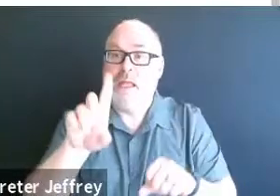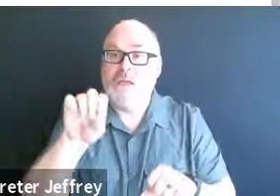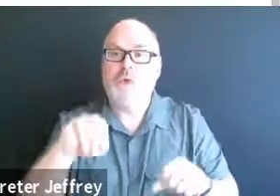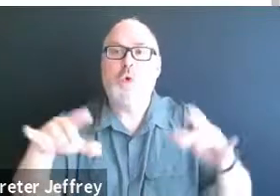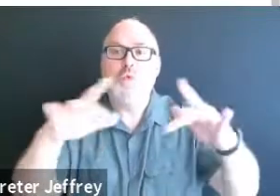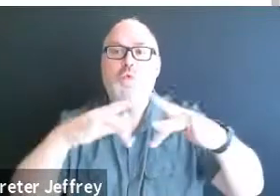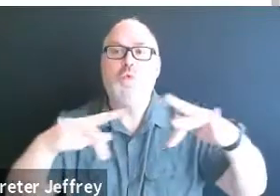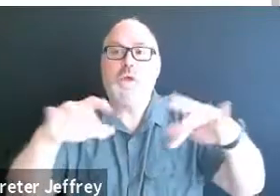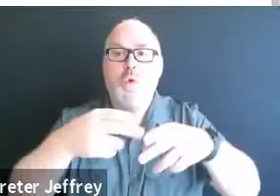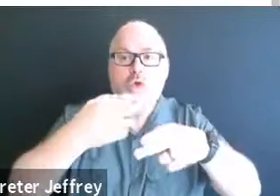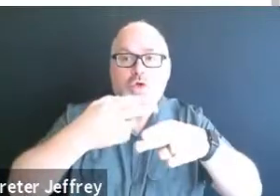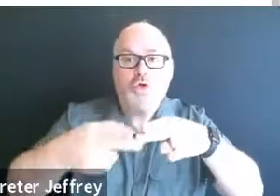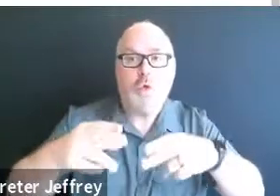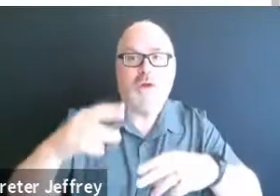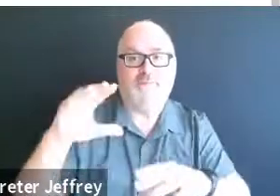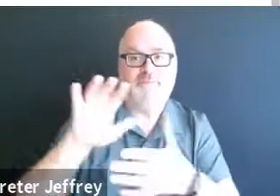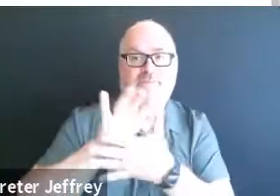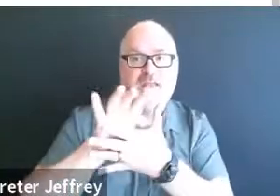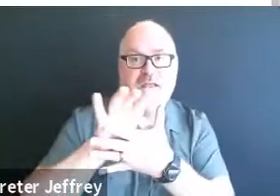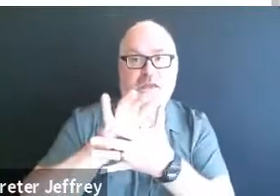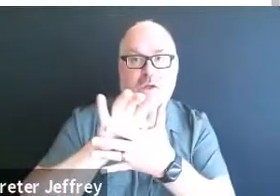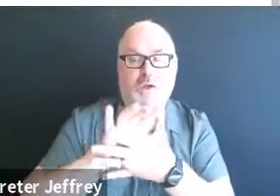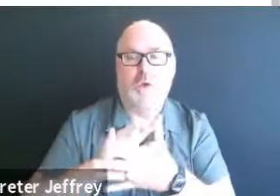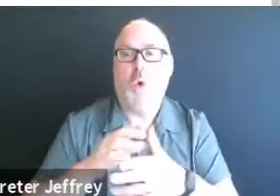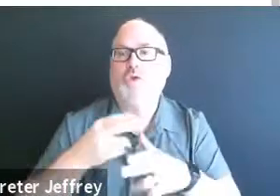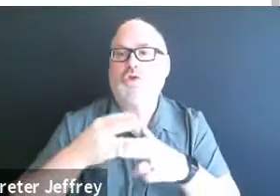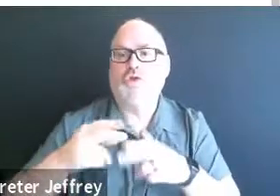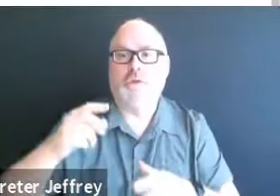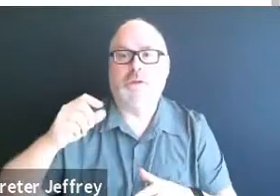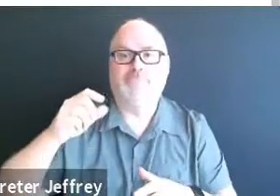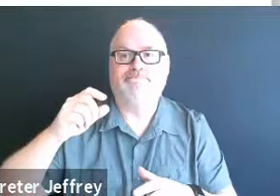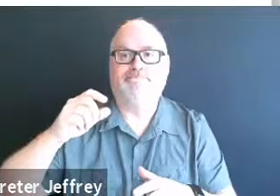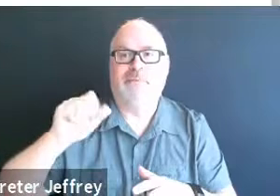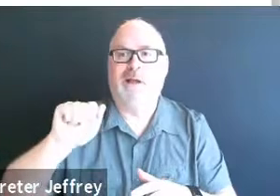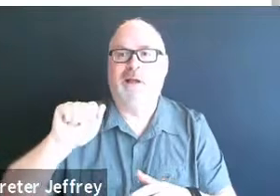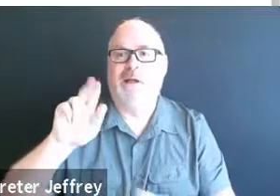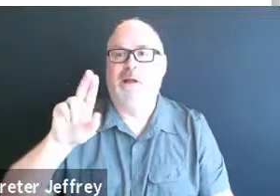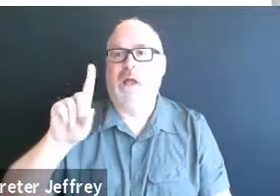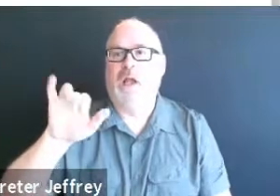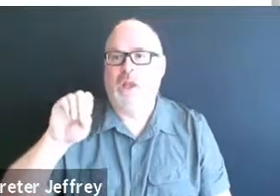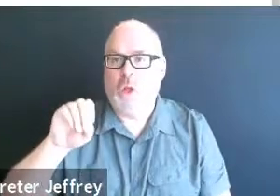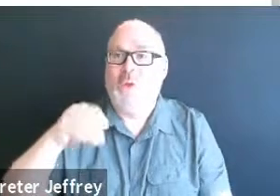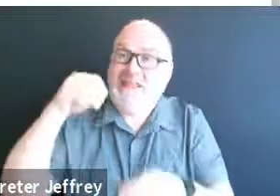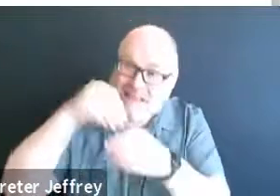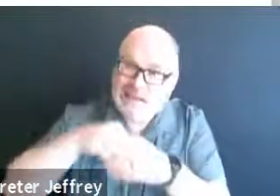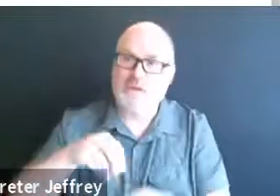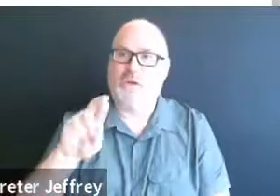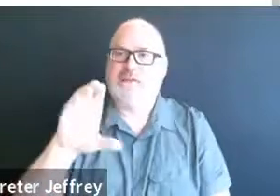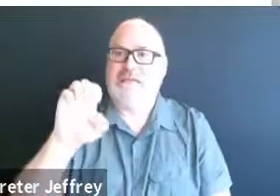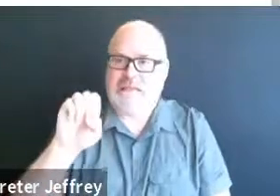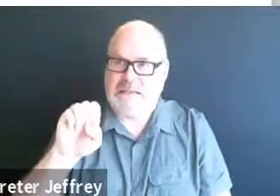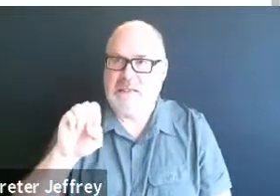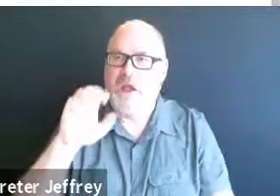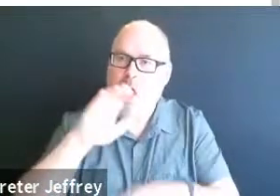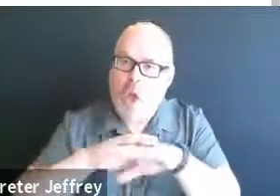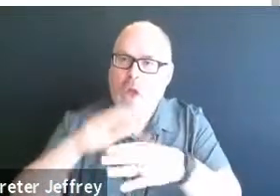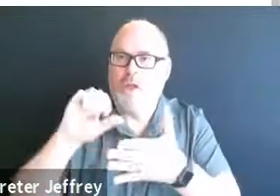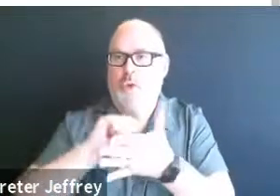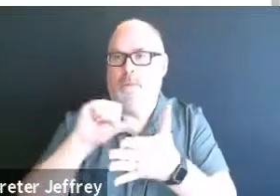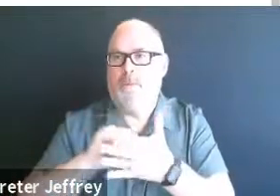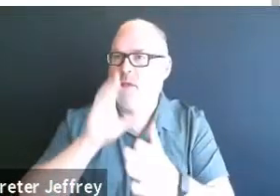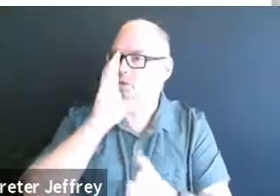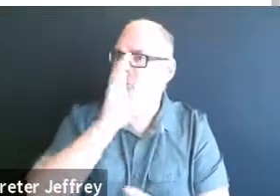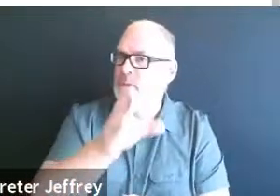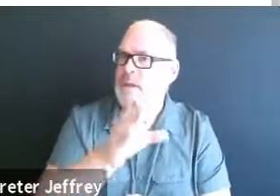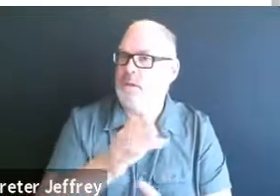record short videos or audio right into your rich content editor, right into your page. So to